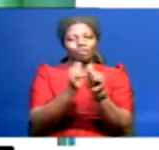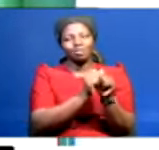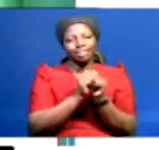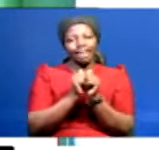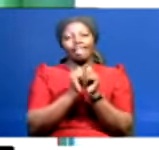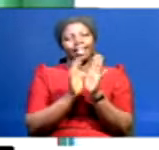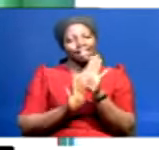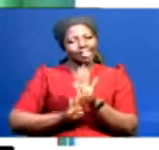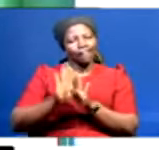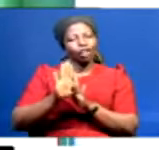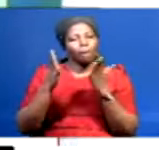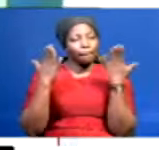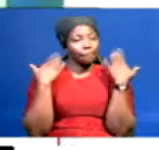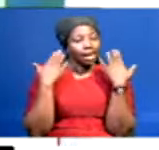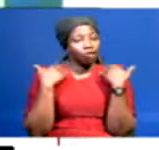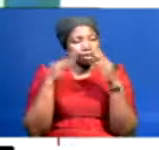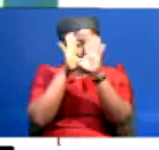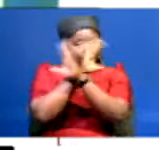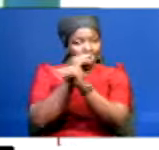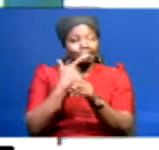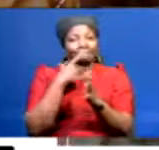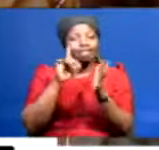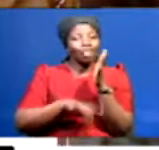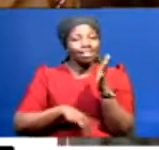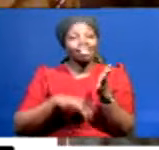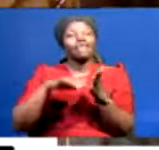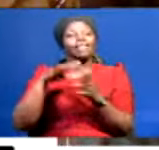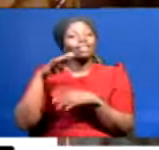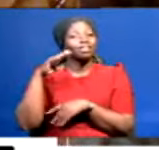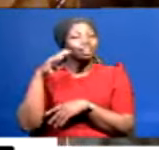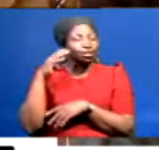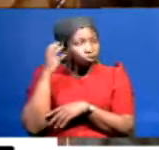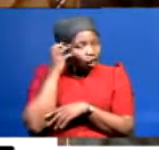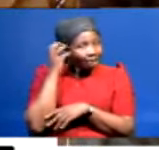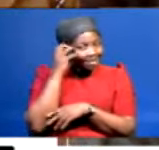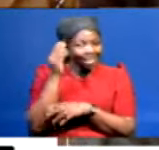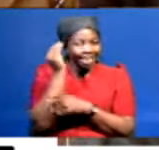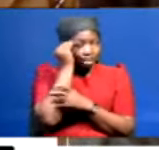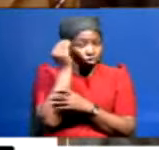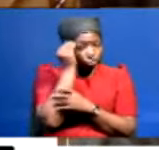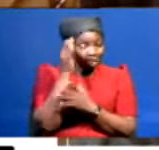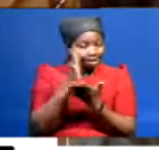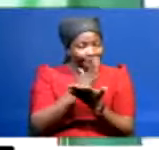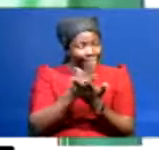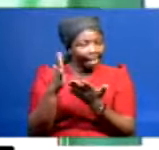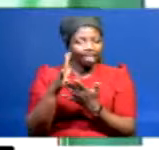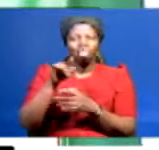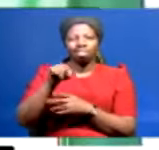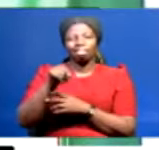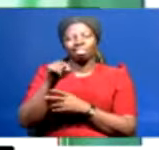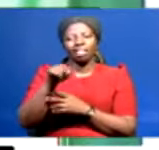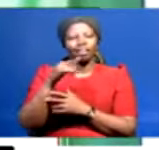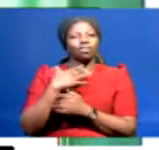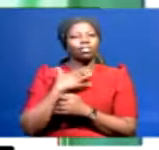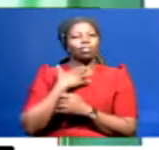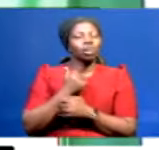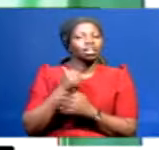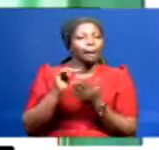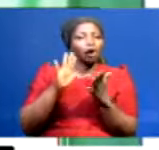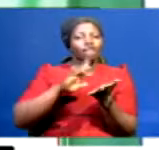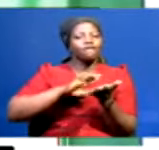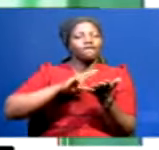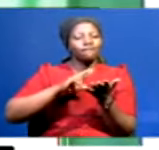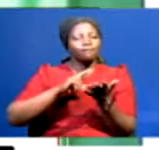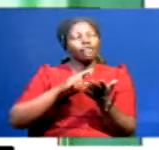The president also noted that the tertiary education sector was wanting and promised more funds. We are going to